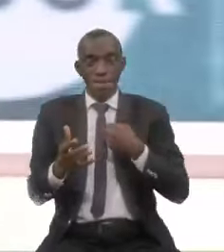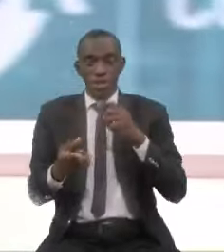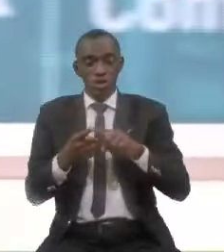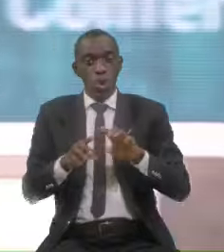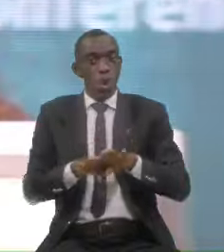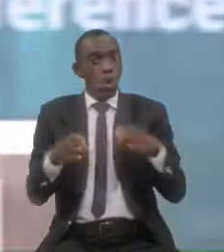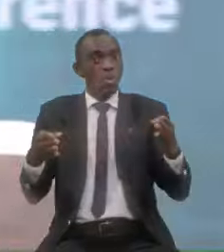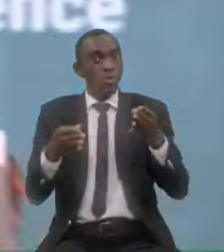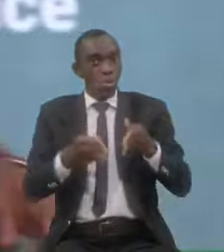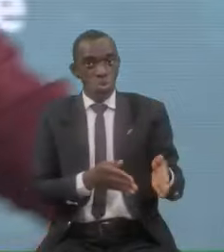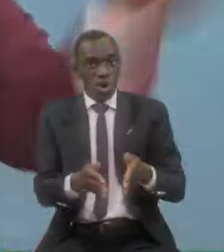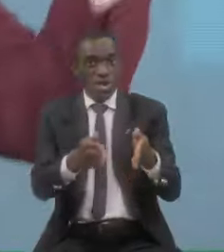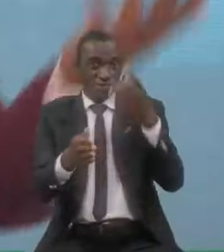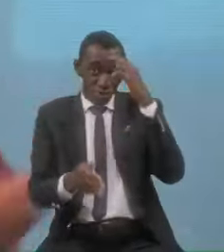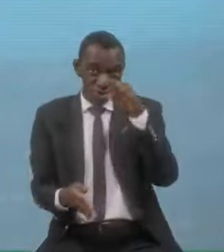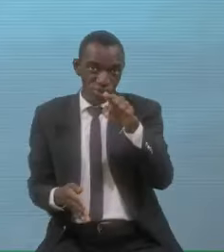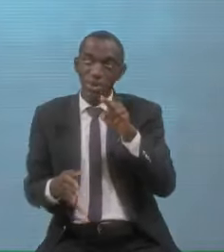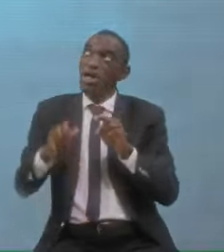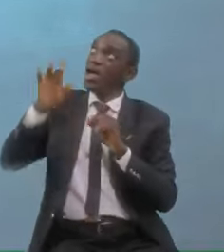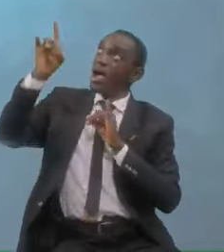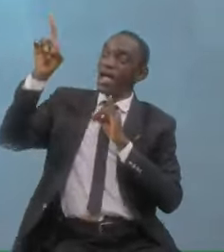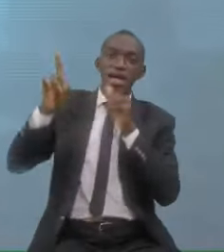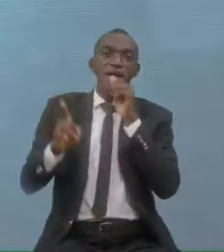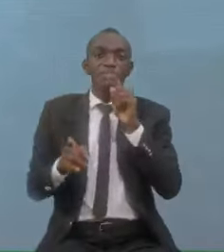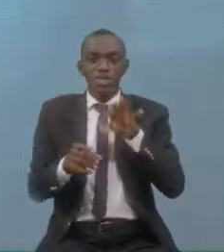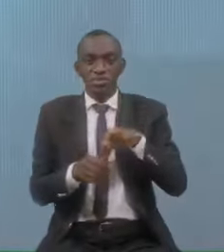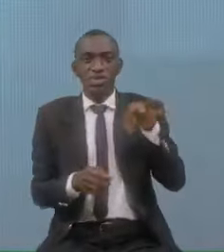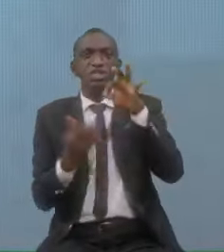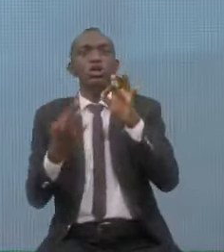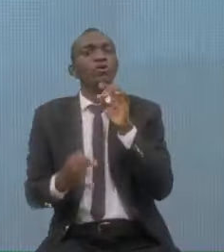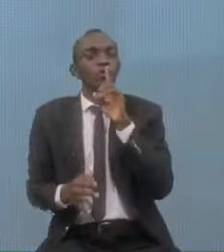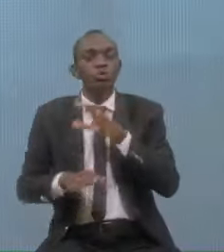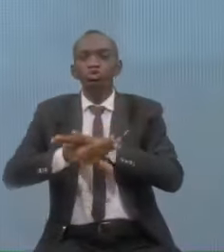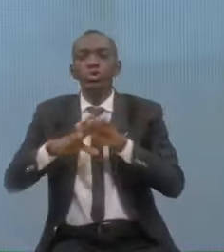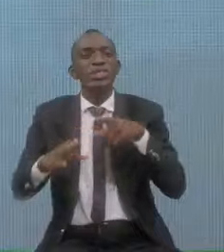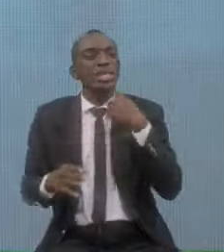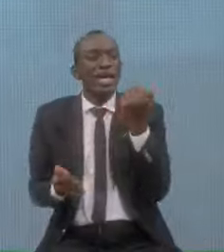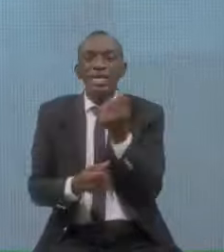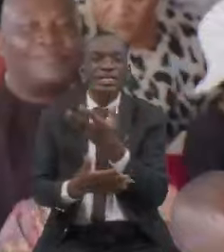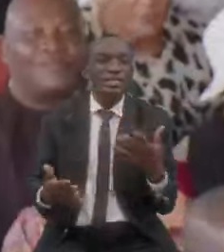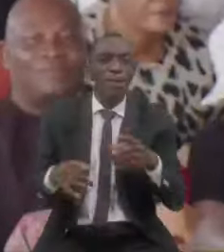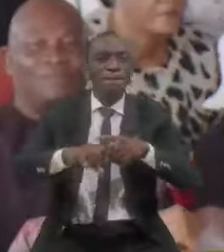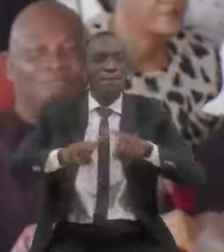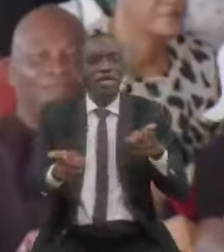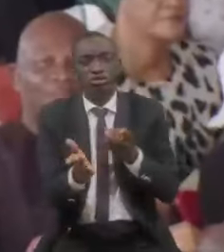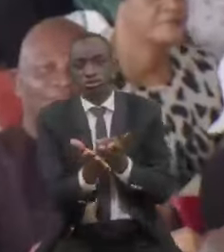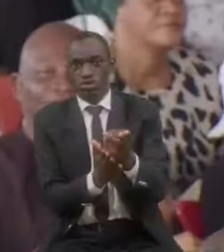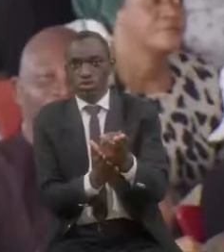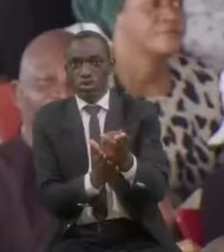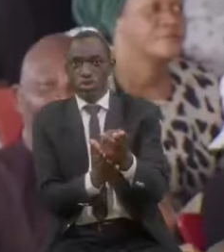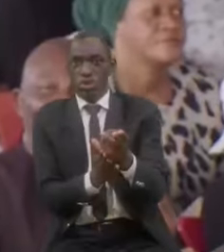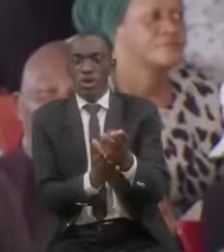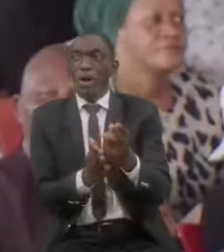Tell nothing but the truth. My brother, you'll get that job.